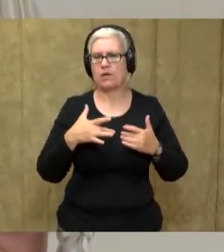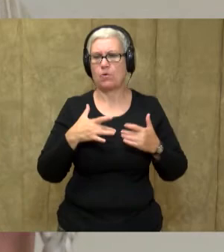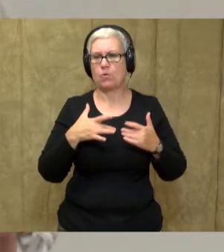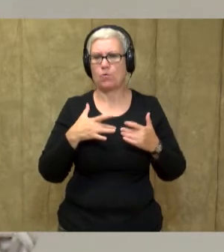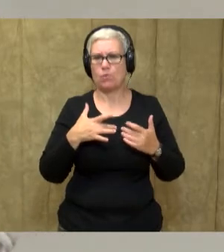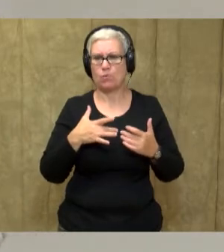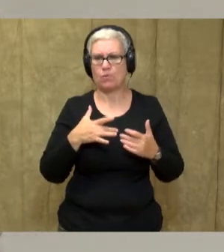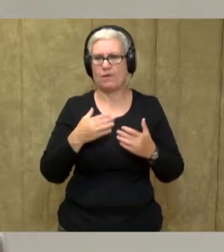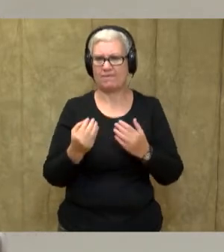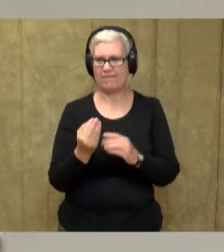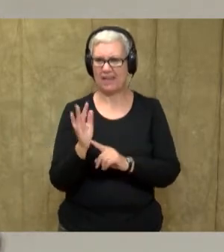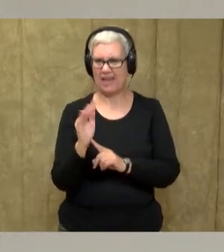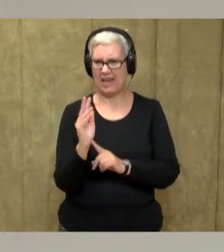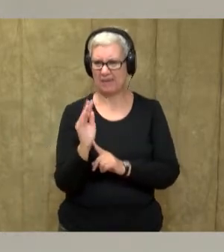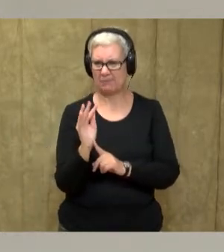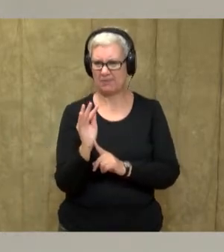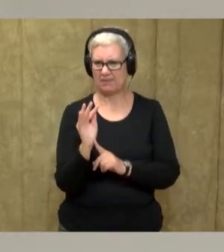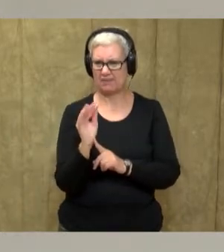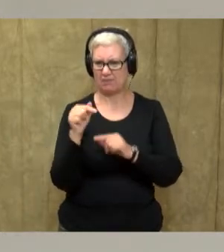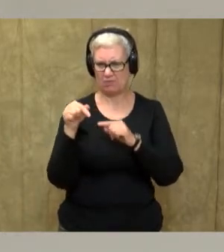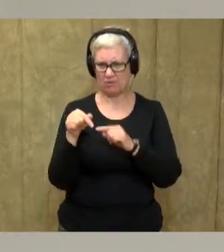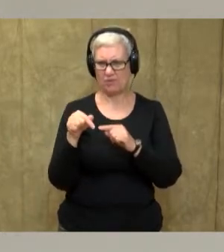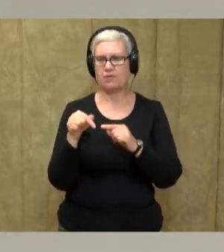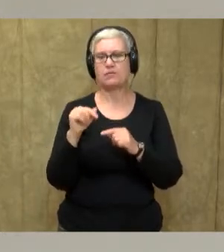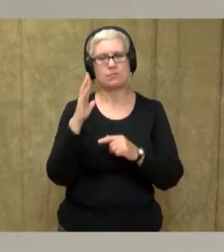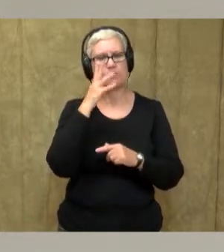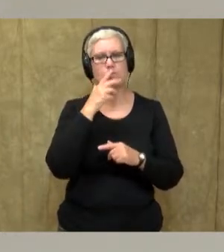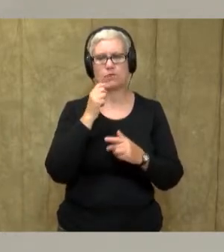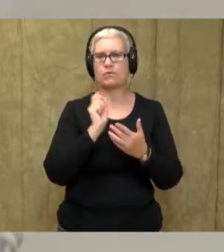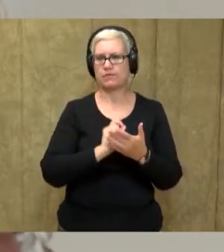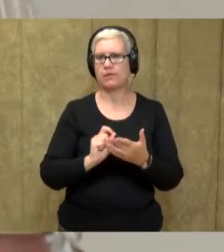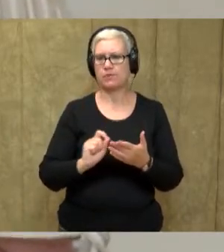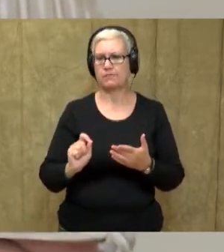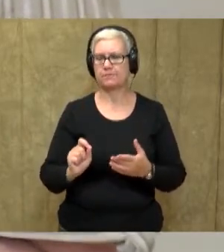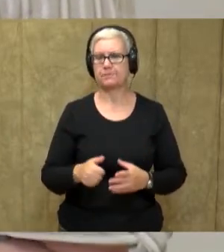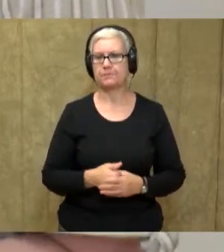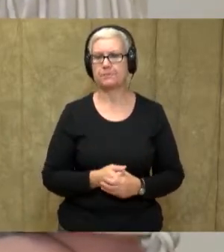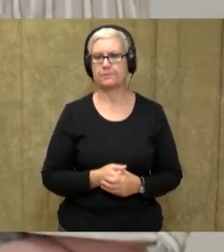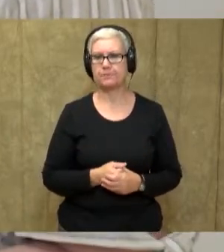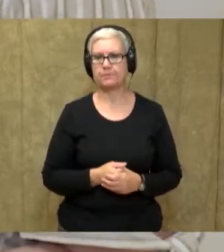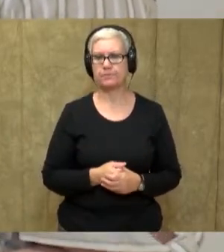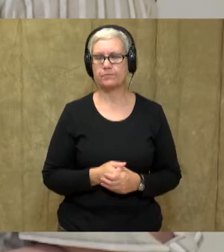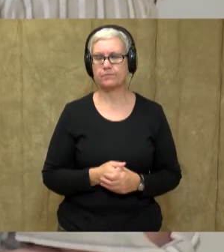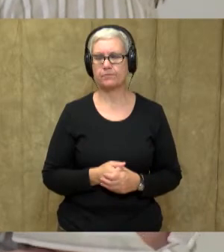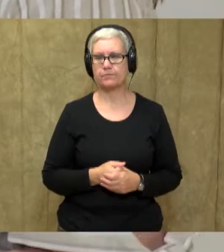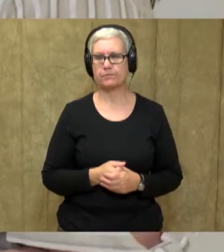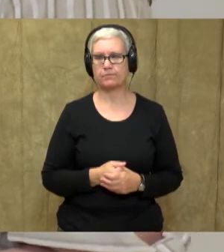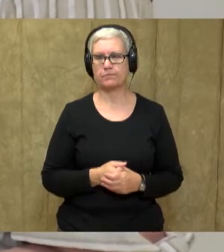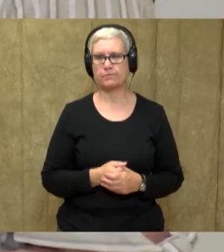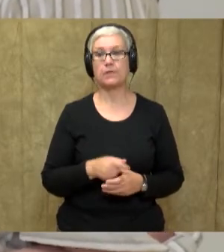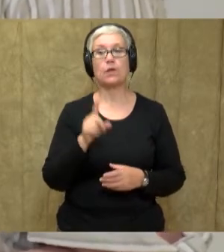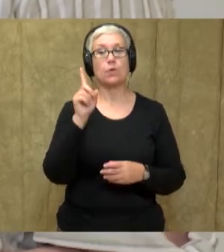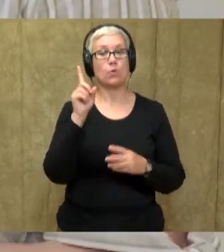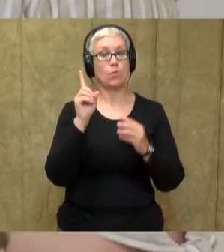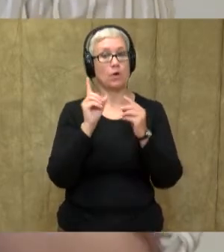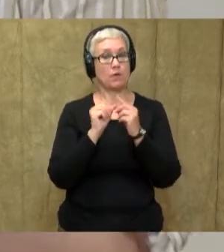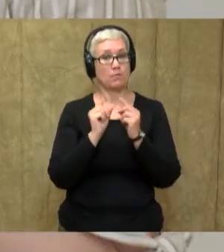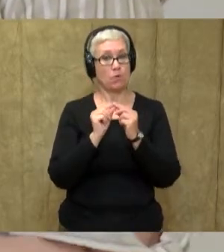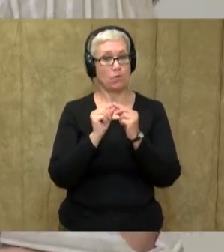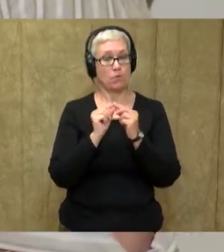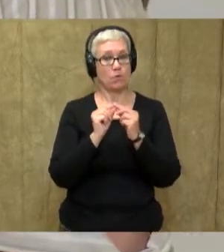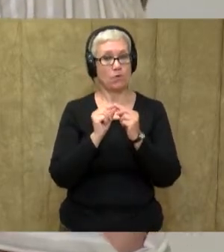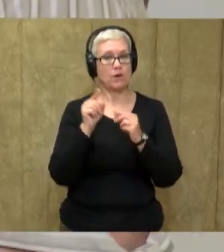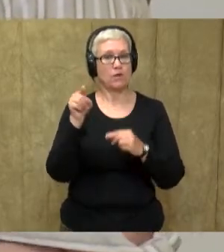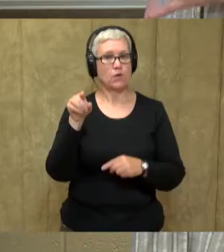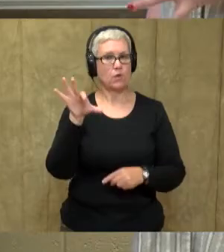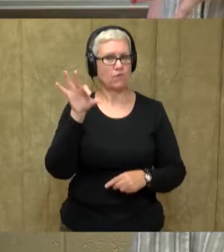with flames. Very beautifully written, okay? So there's at least one more in this. I want you to see if you